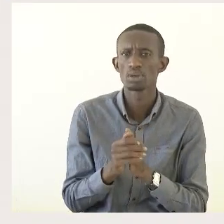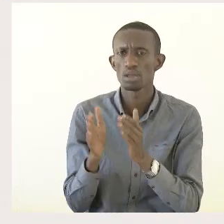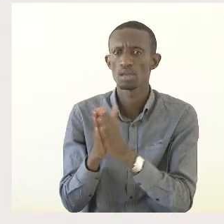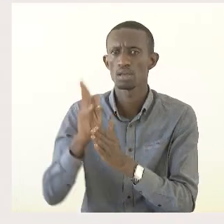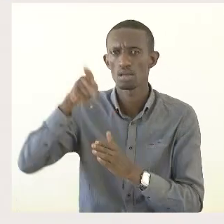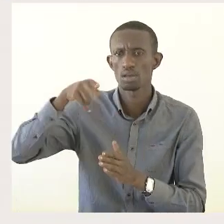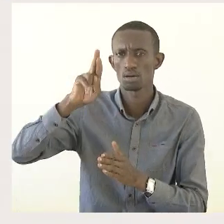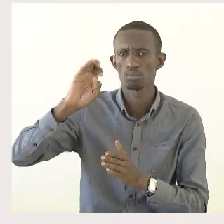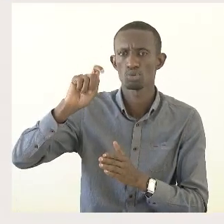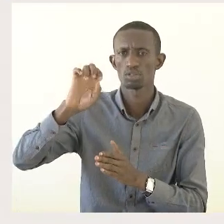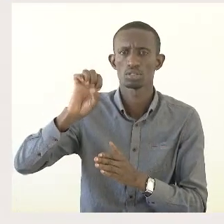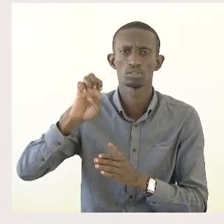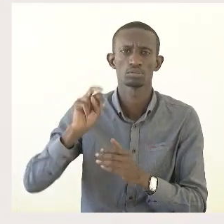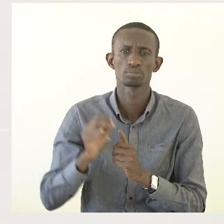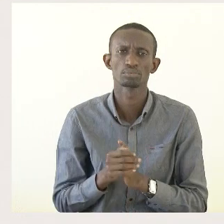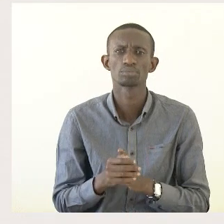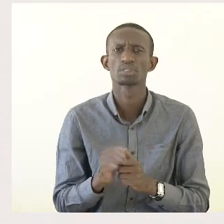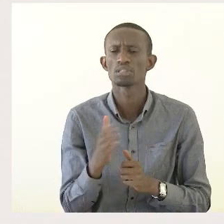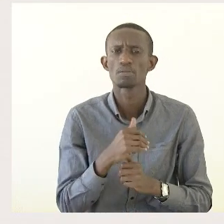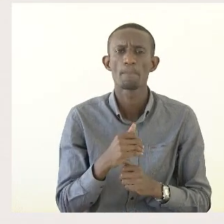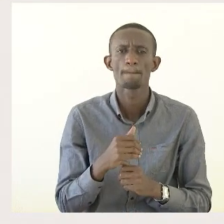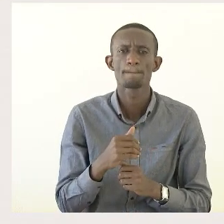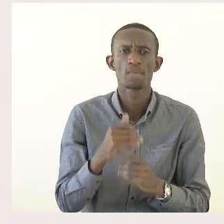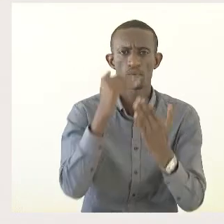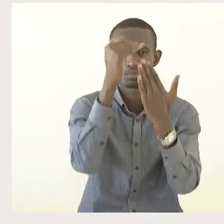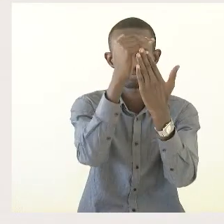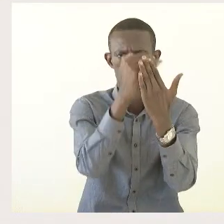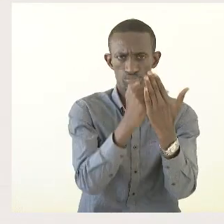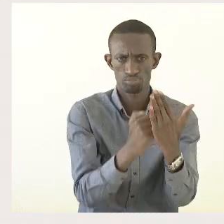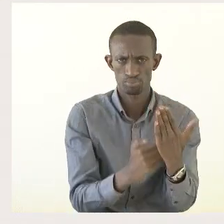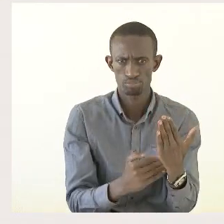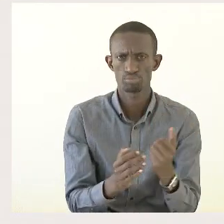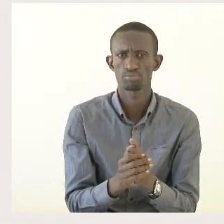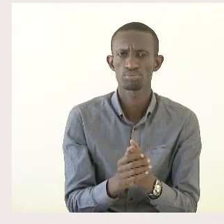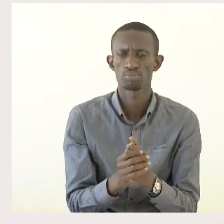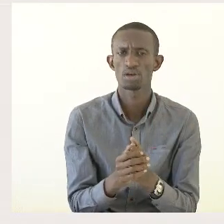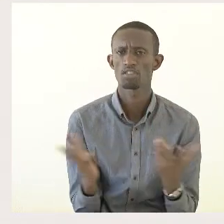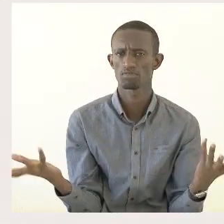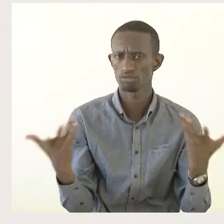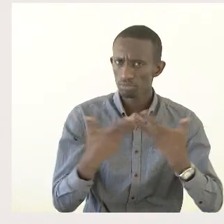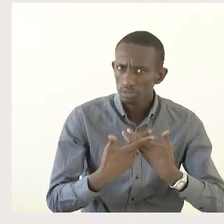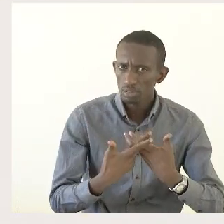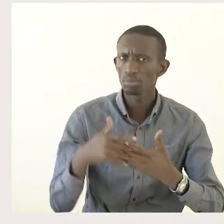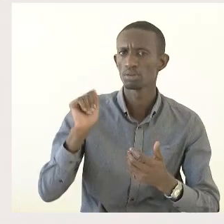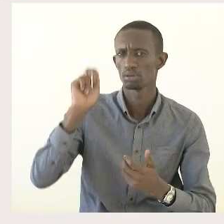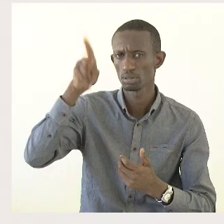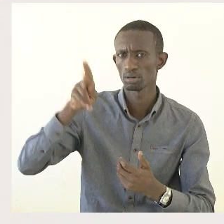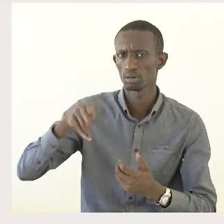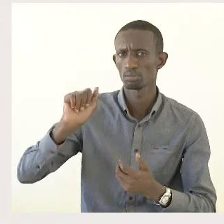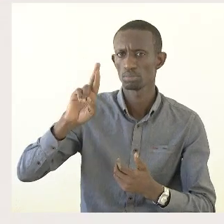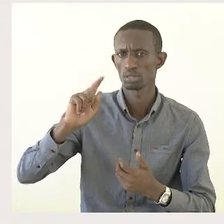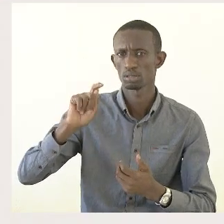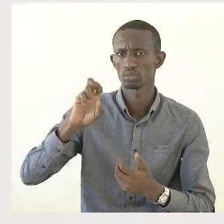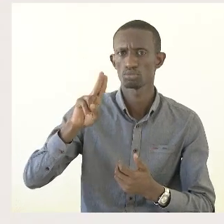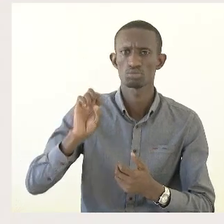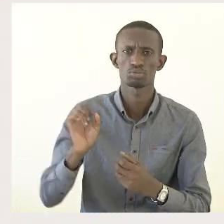apparatuses required for the chemical test of a given food sample. The food sample I'm talking about is